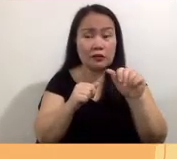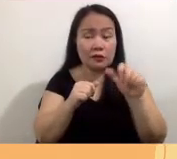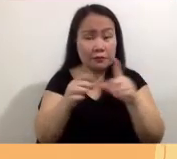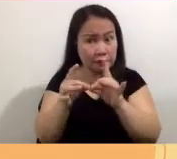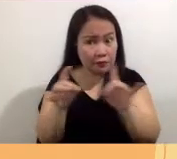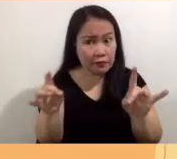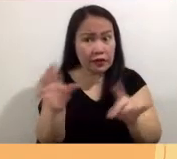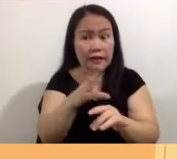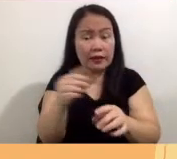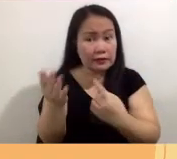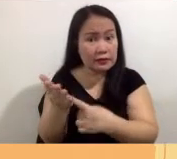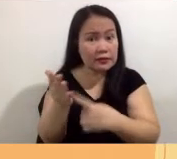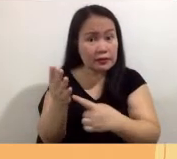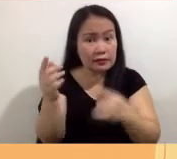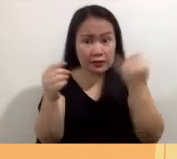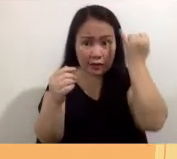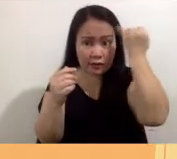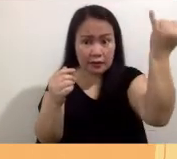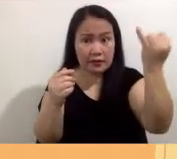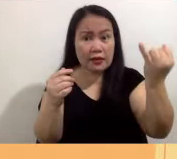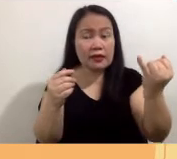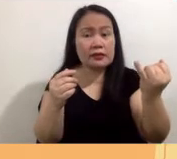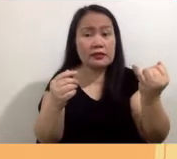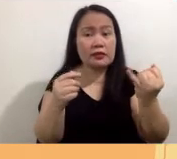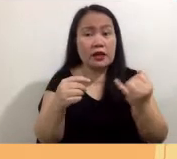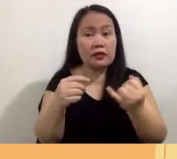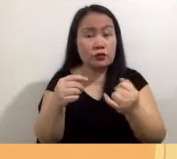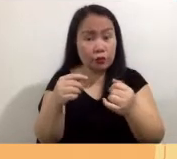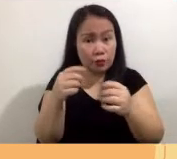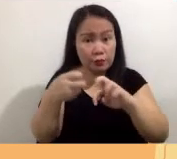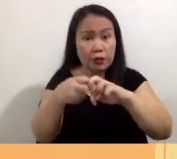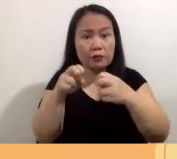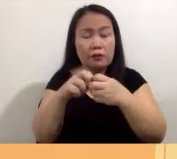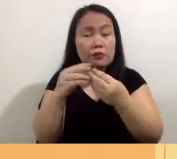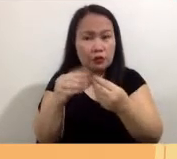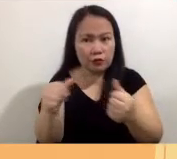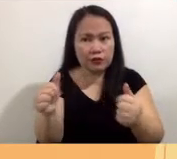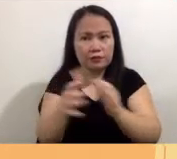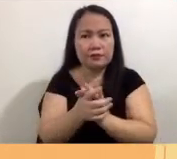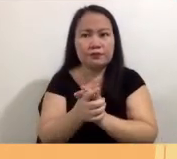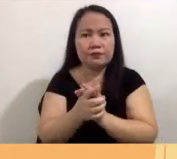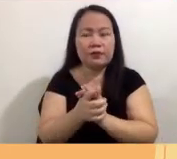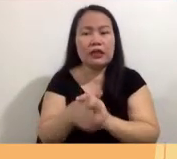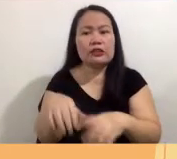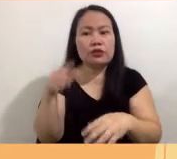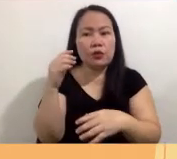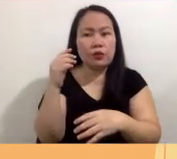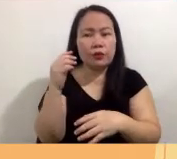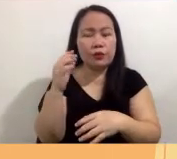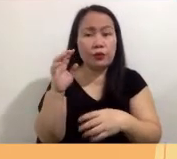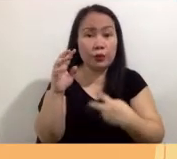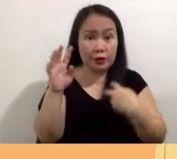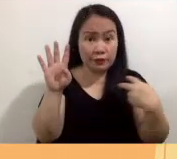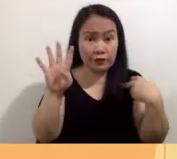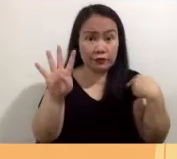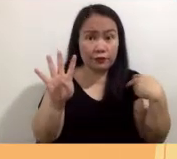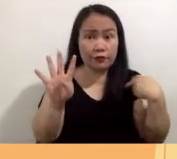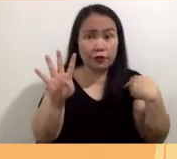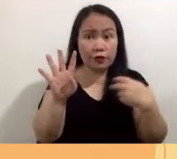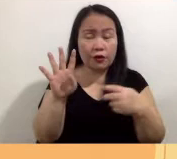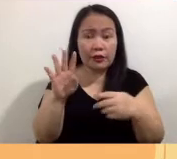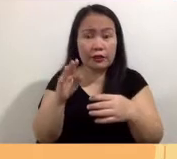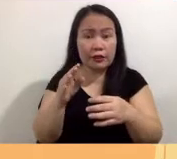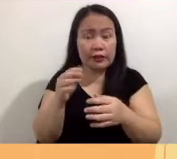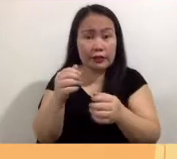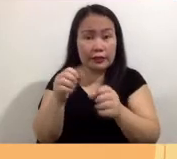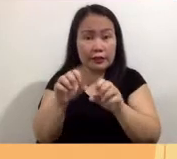and discuss ideas related to the problem given. So we have 4 steps in problem